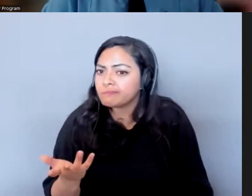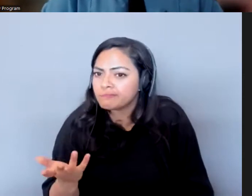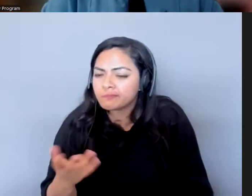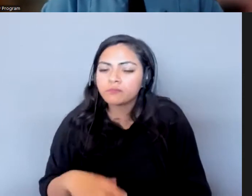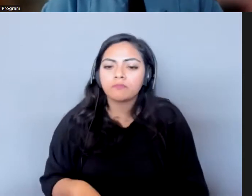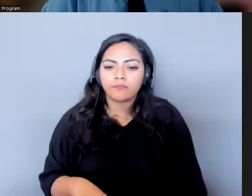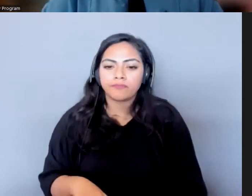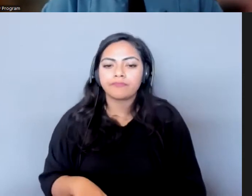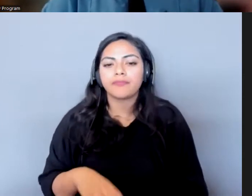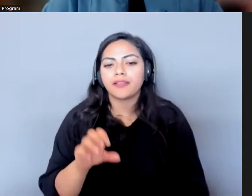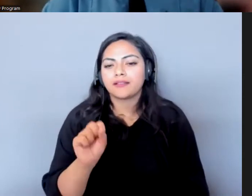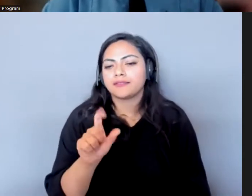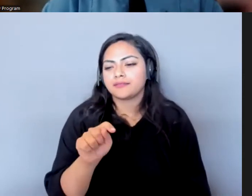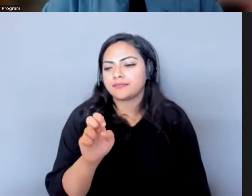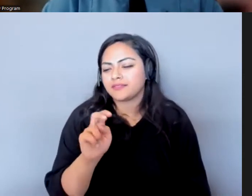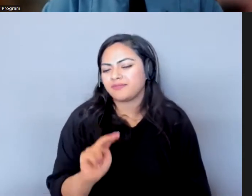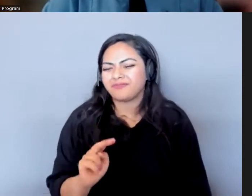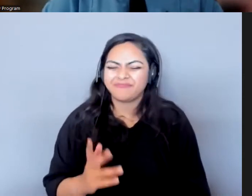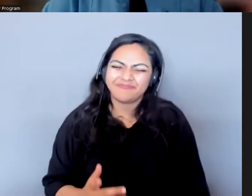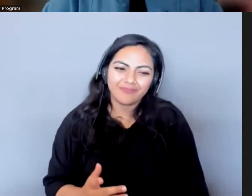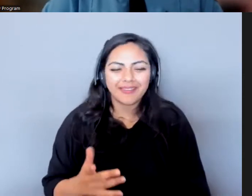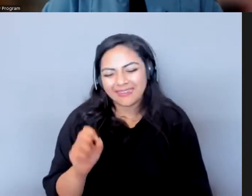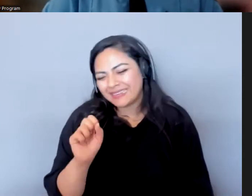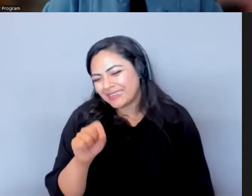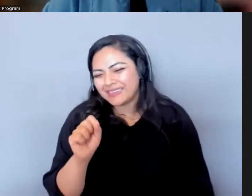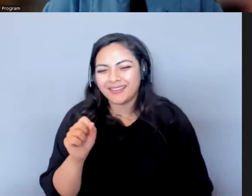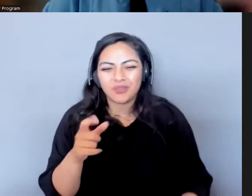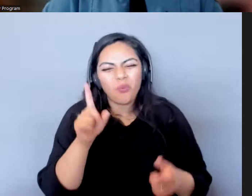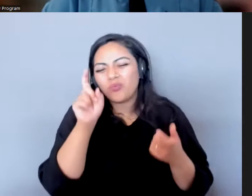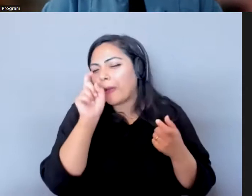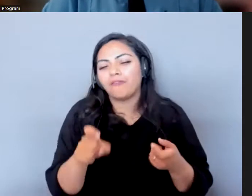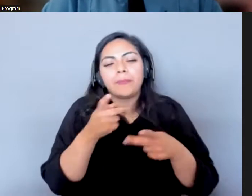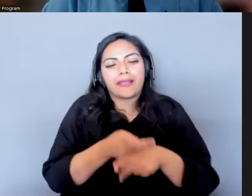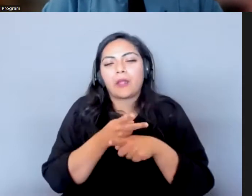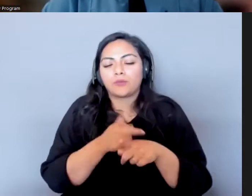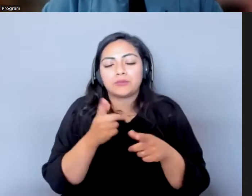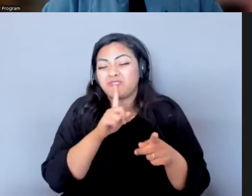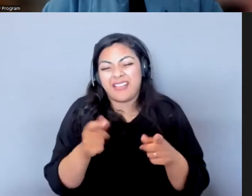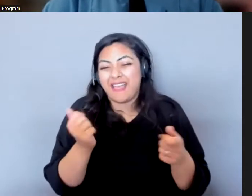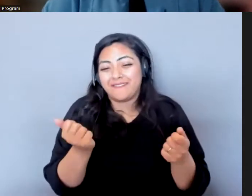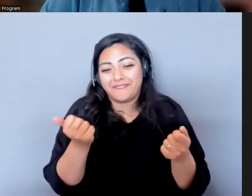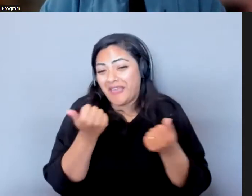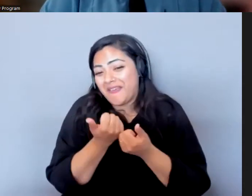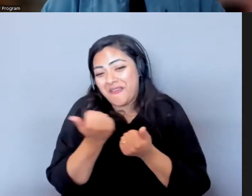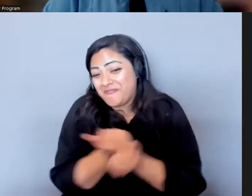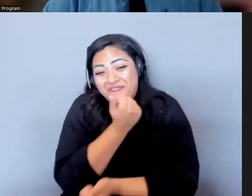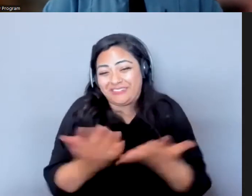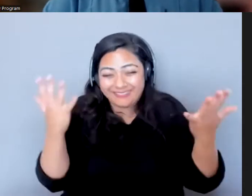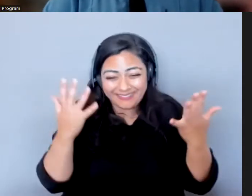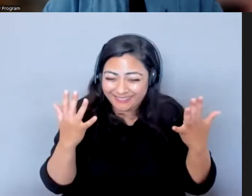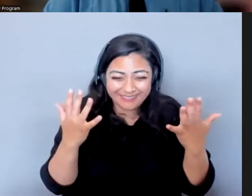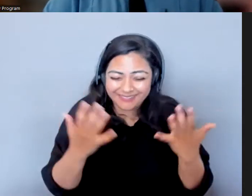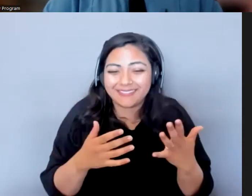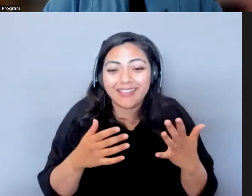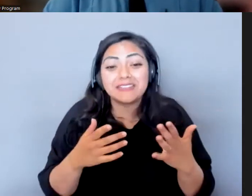Um, yeah, I mean, you have to be mindful of pretty much everything out there. I mean, even comes down to when you buy things online, the